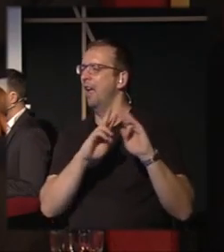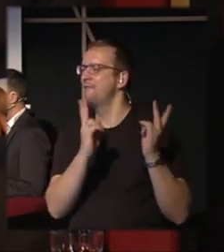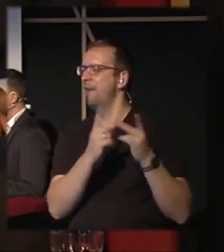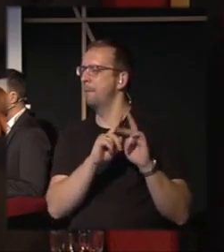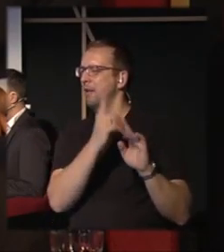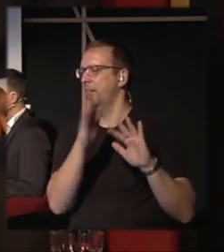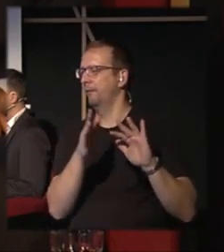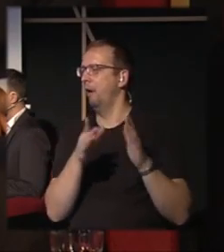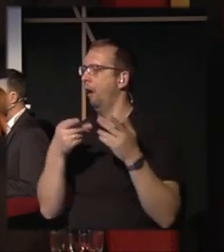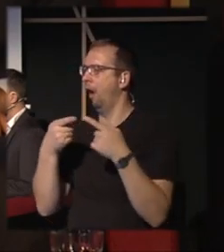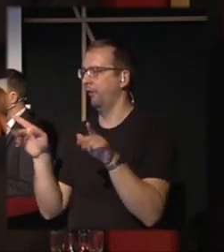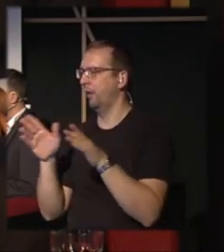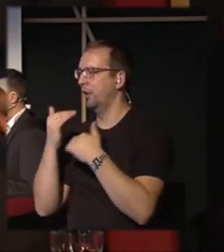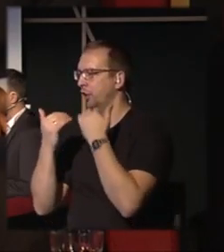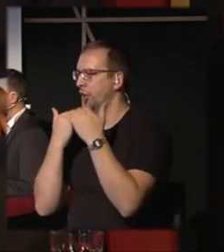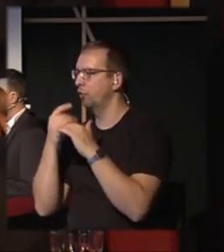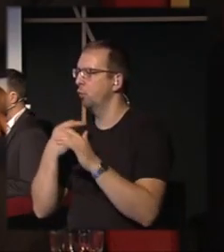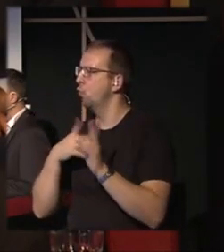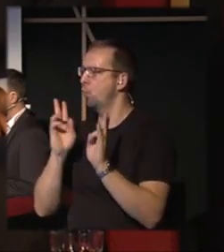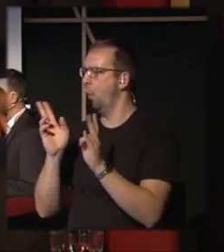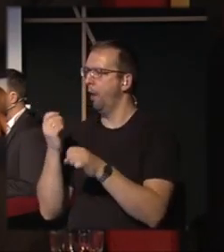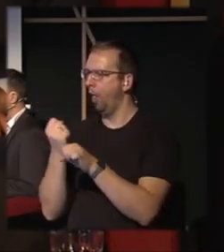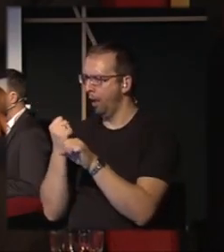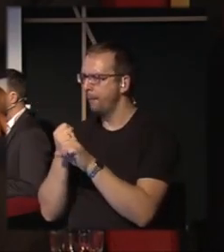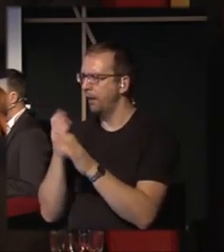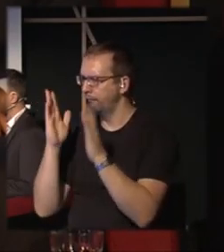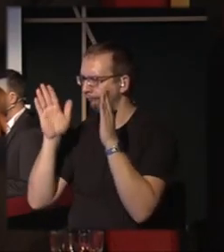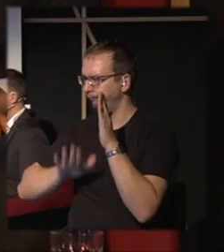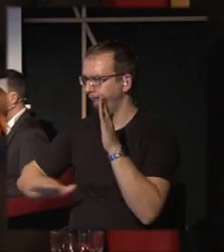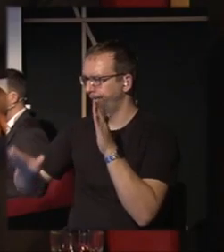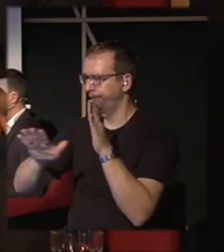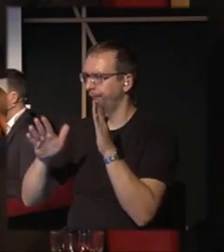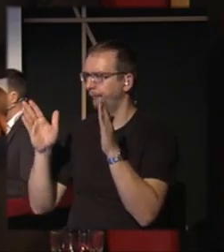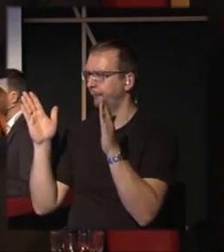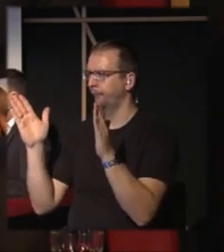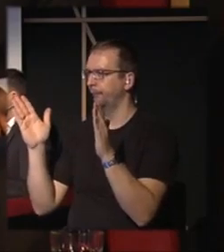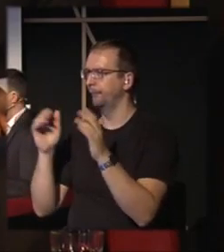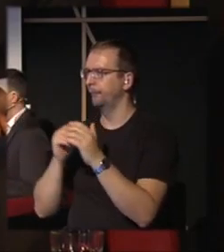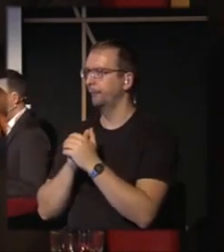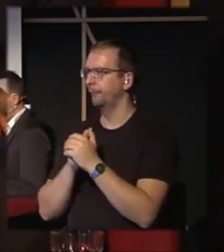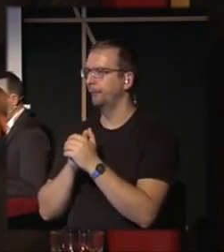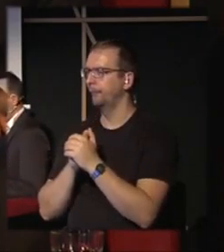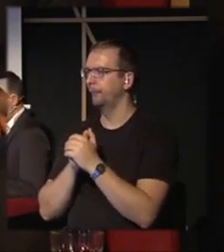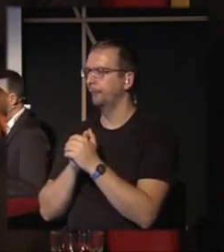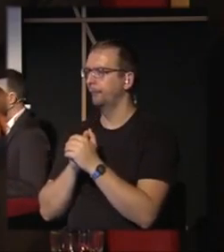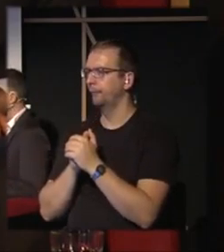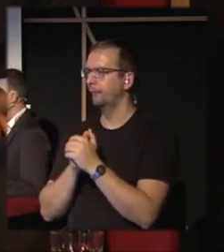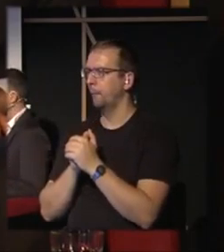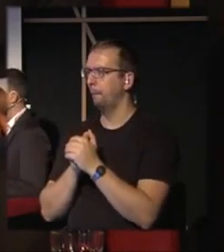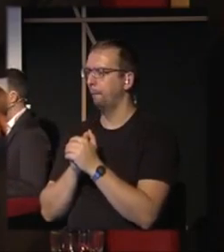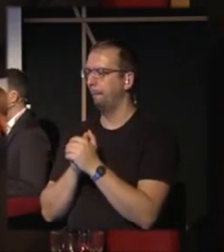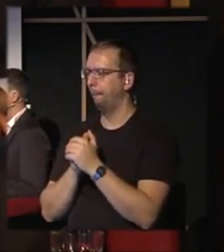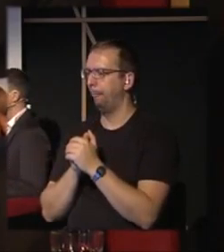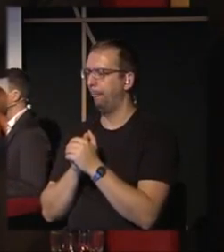work. And we're talking about the communication with you, and she talked about how